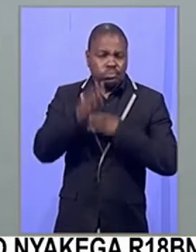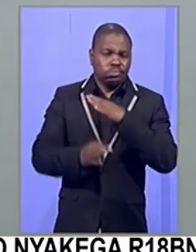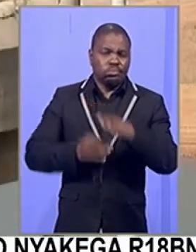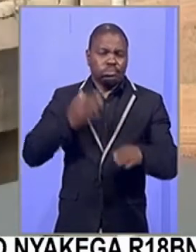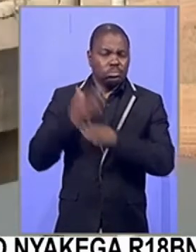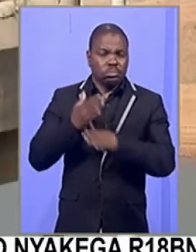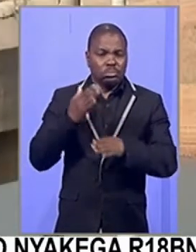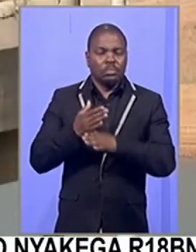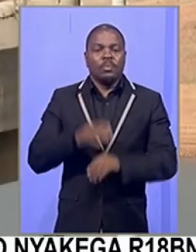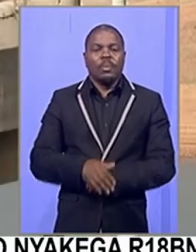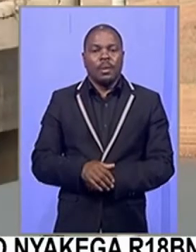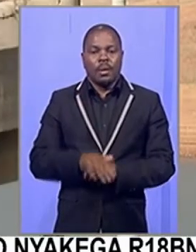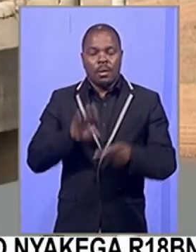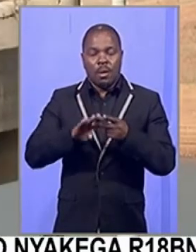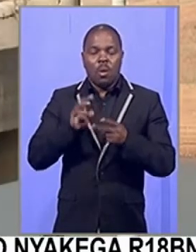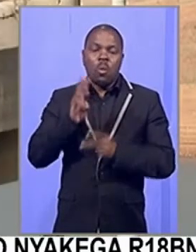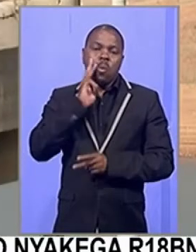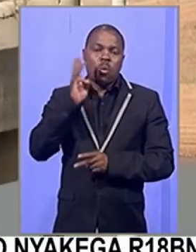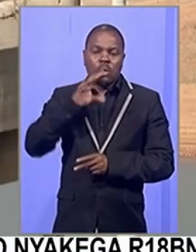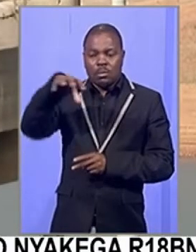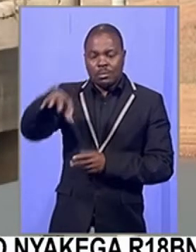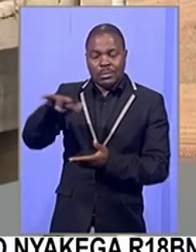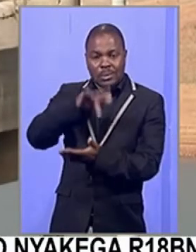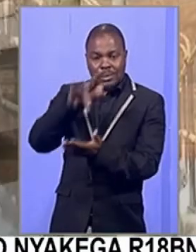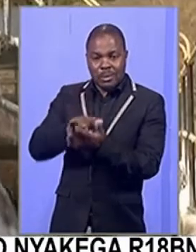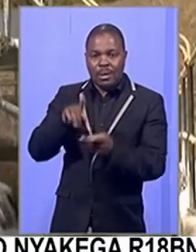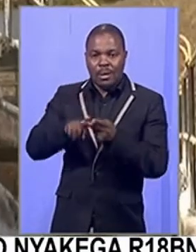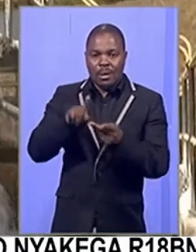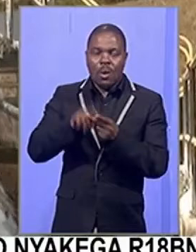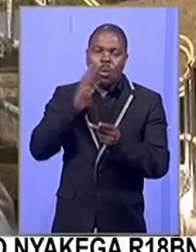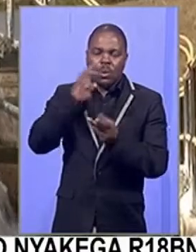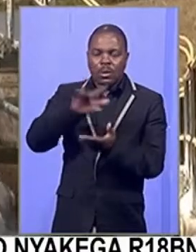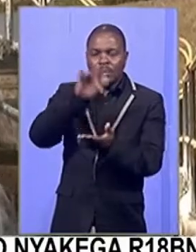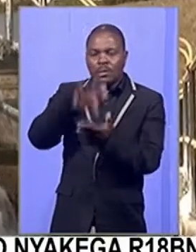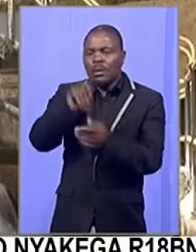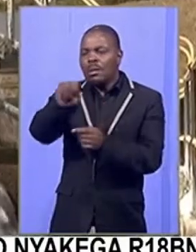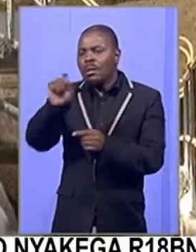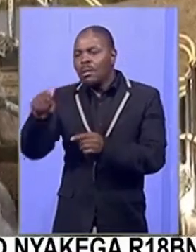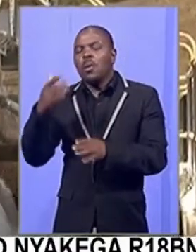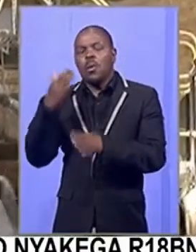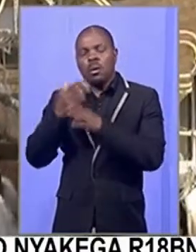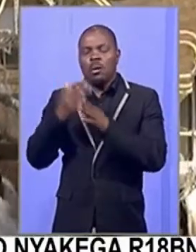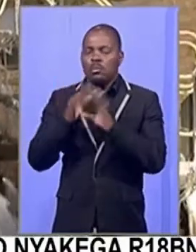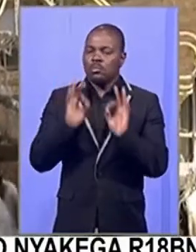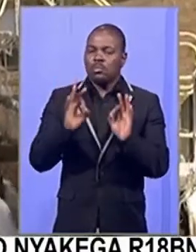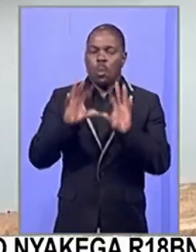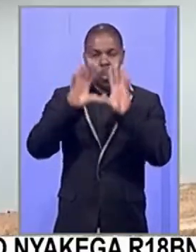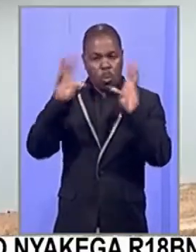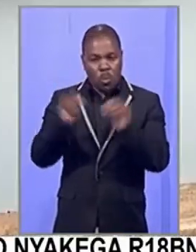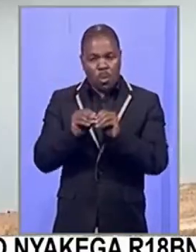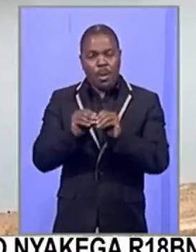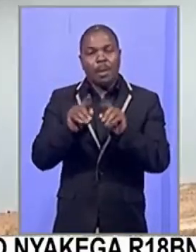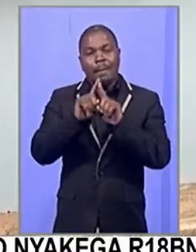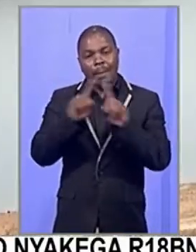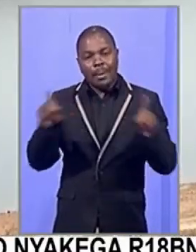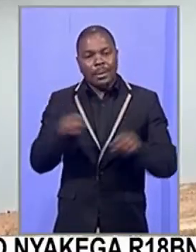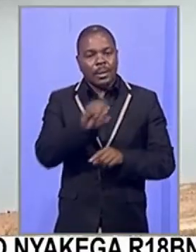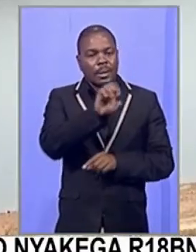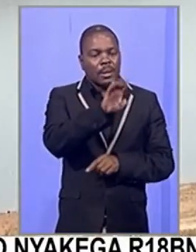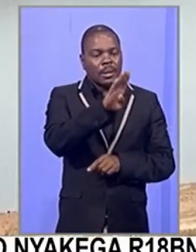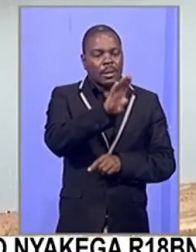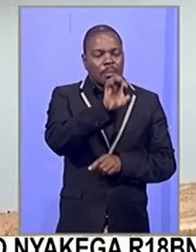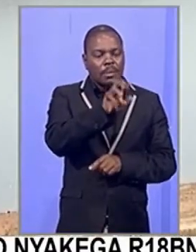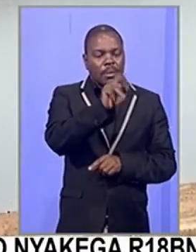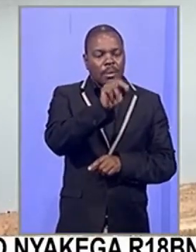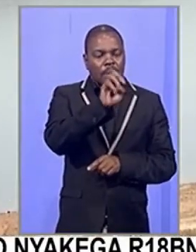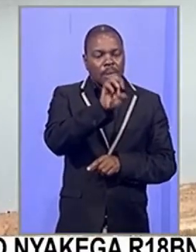di plant tša rena di šome le di-pump station tša rena di thomile go šoma ka moka ga tsona e fela go no ba le ko ebenesa mo e le gore